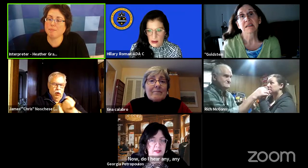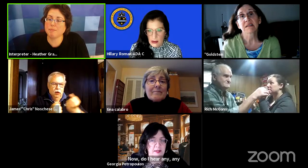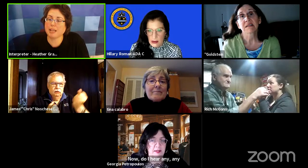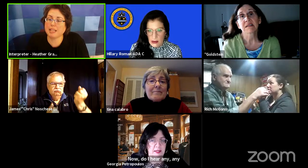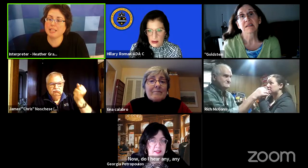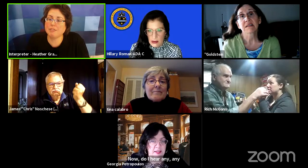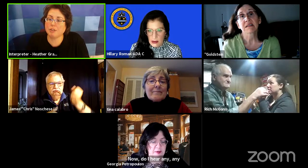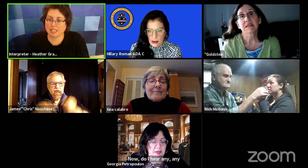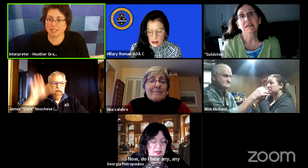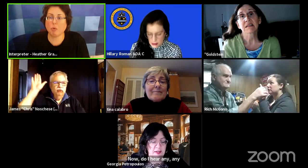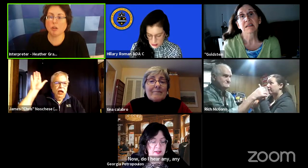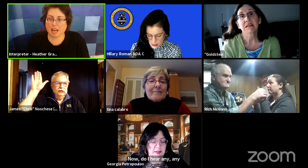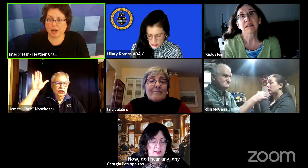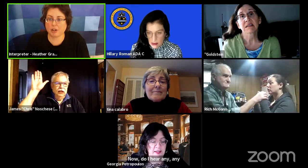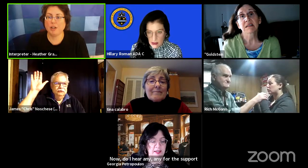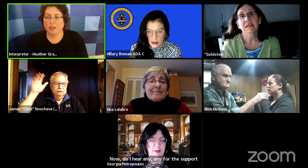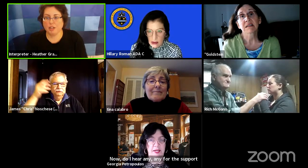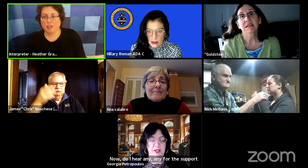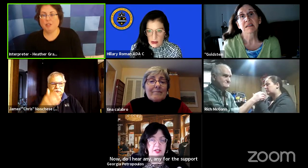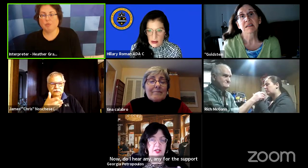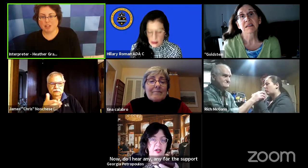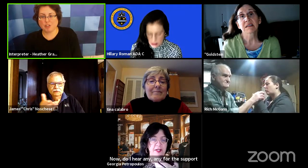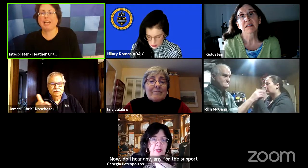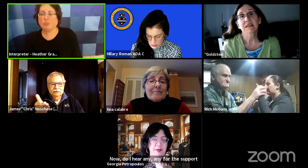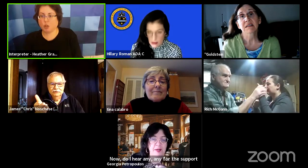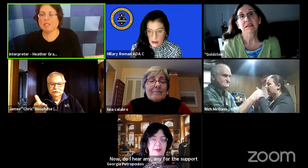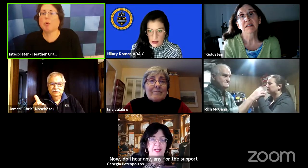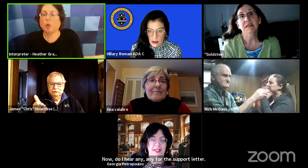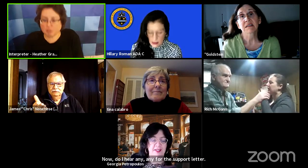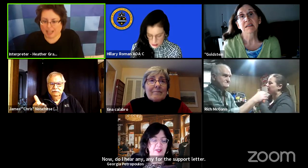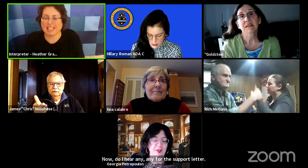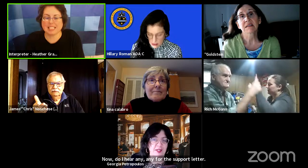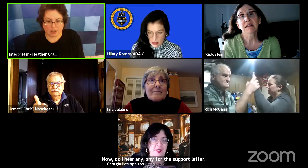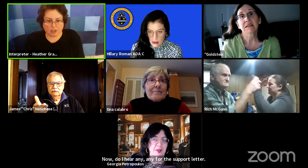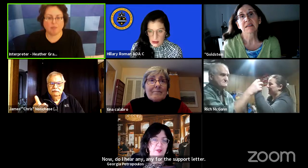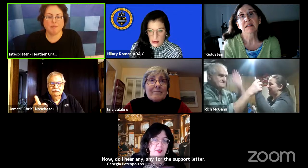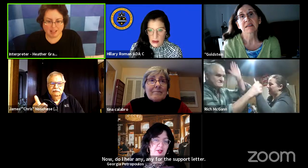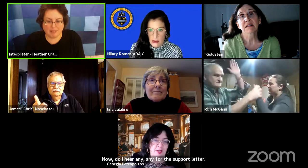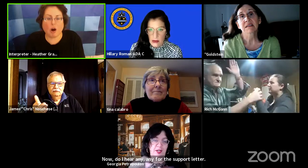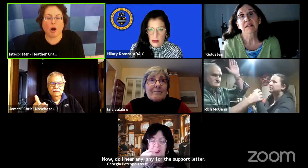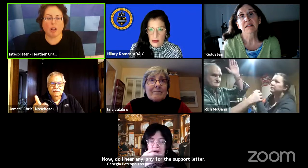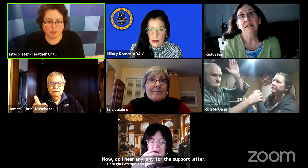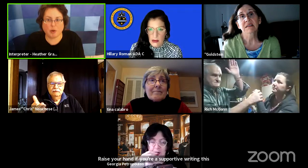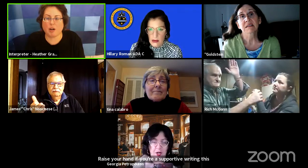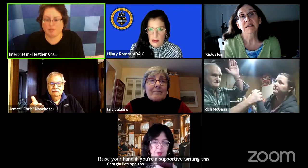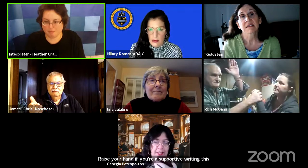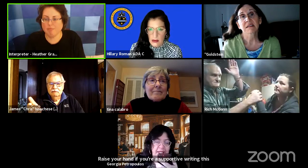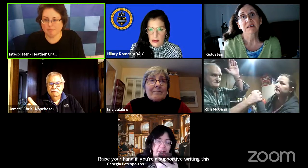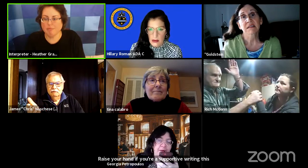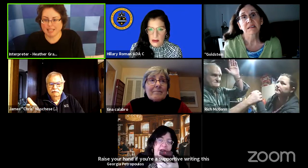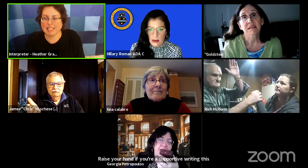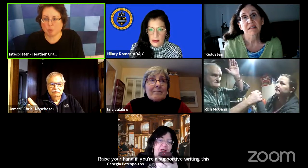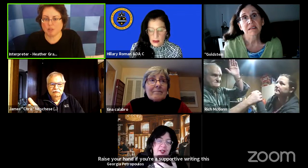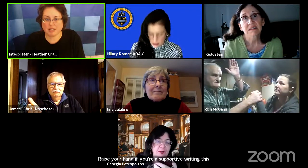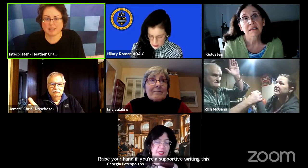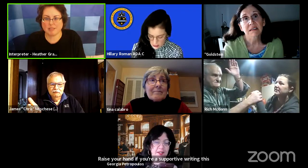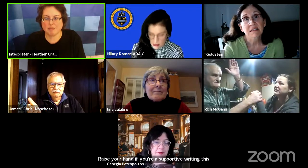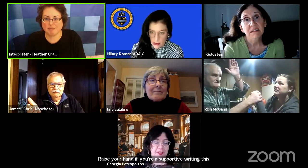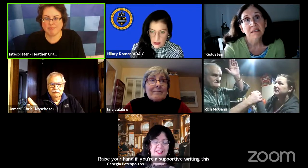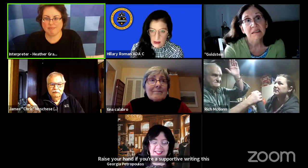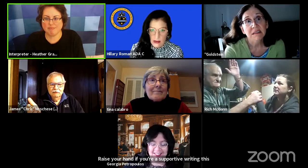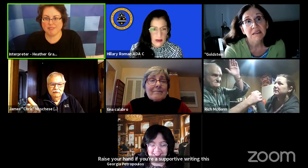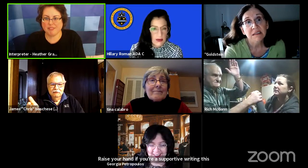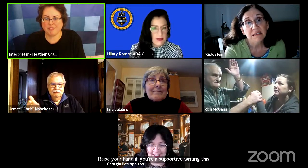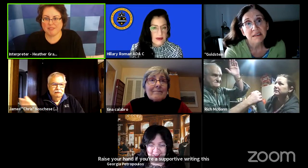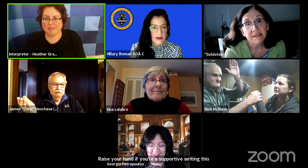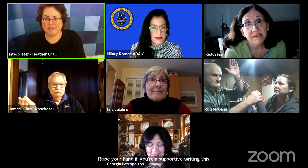any for the support letter? Raise your hand if you're in support of writing this letter, if all of you are in support of this.